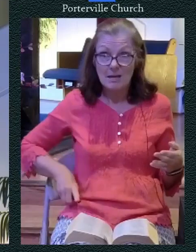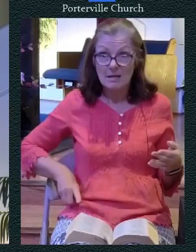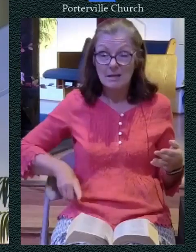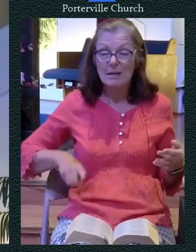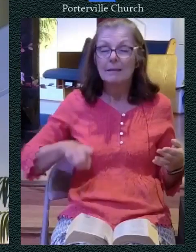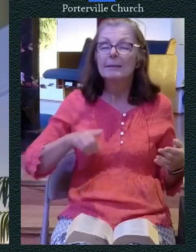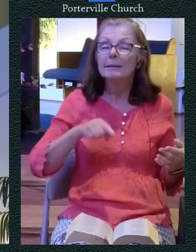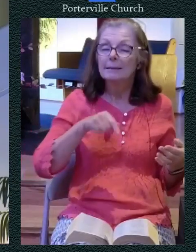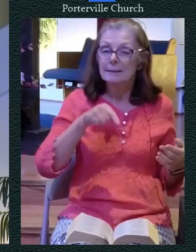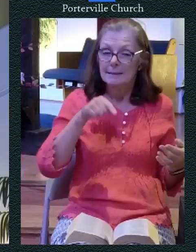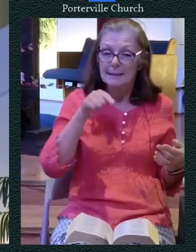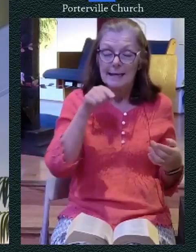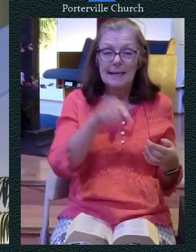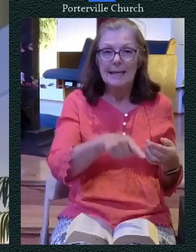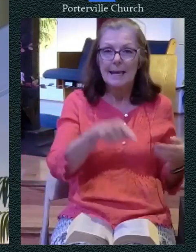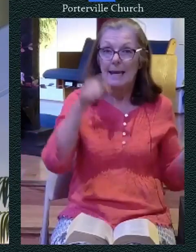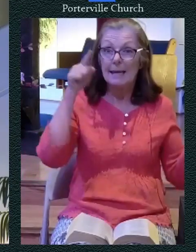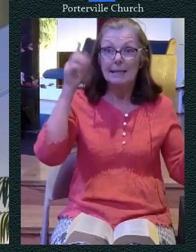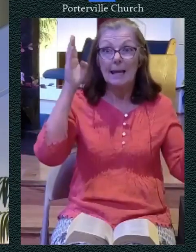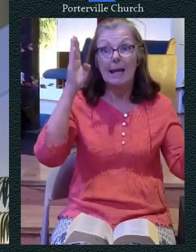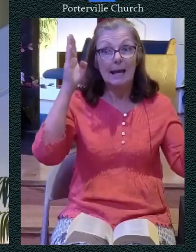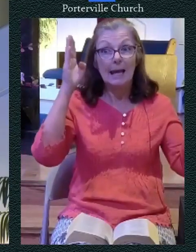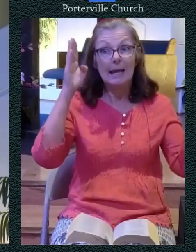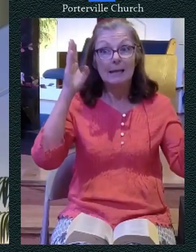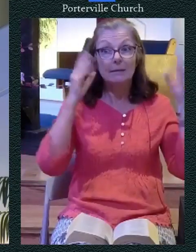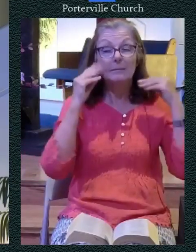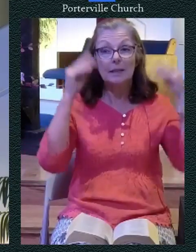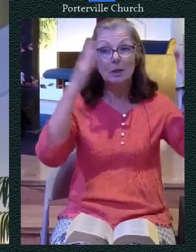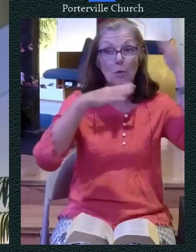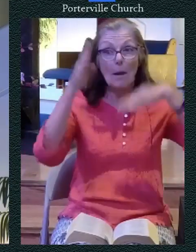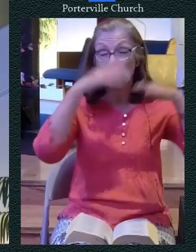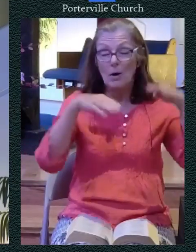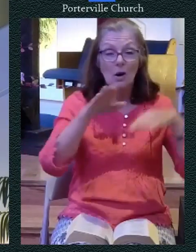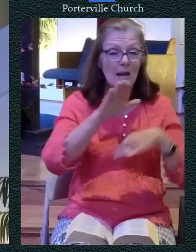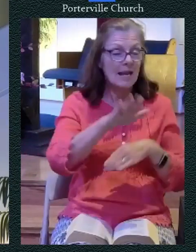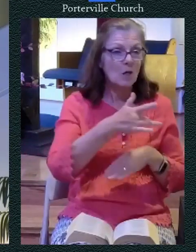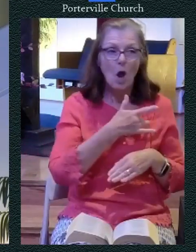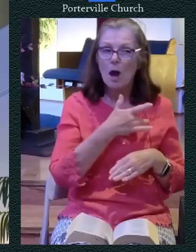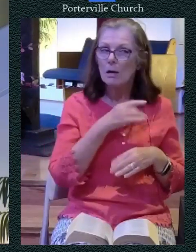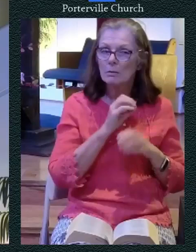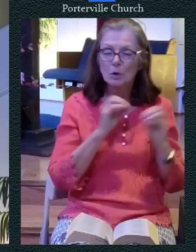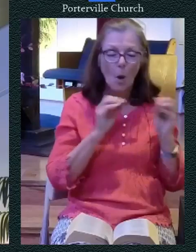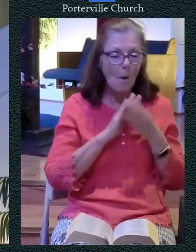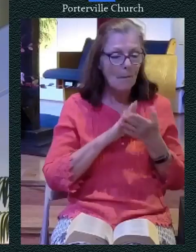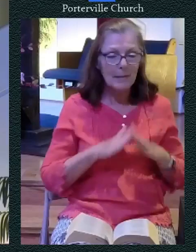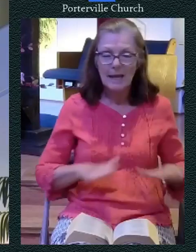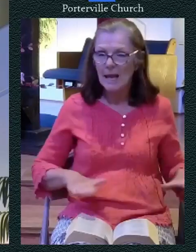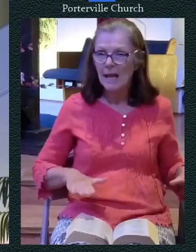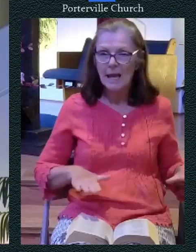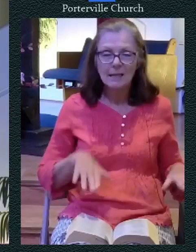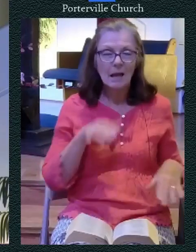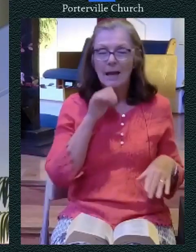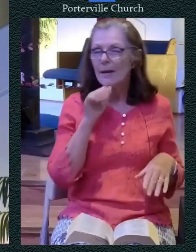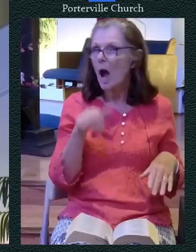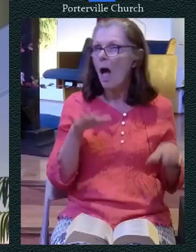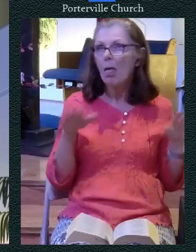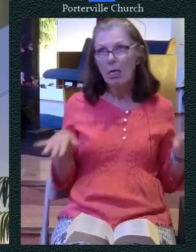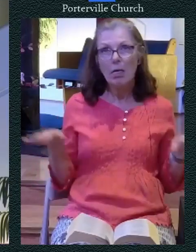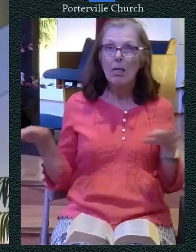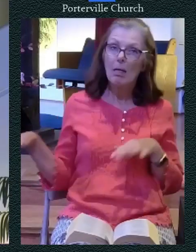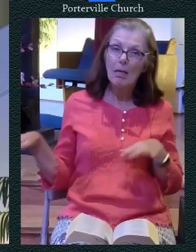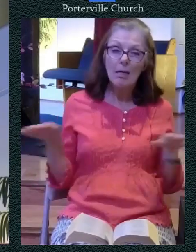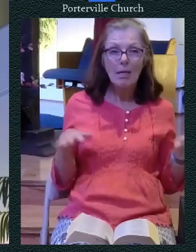He's in trouble. He's not at peace. He's not just kicked back on his heels and enjoying